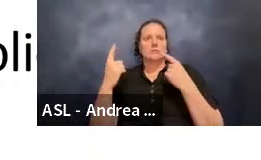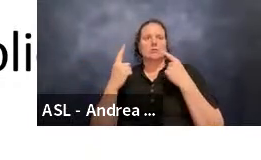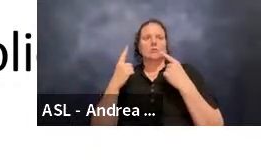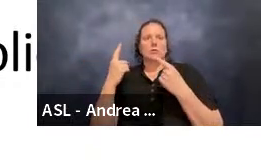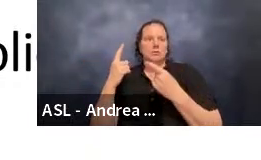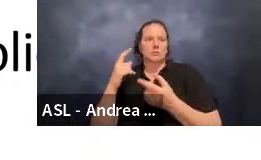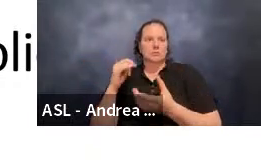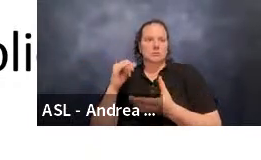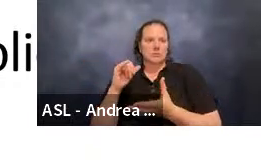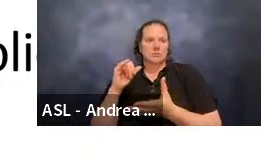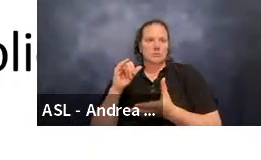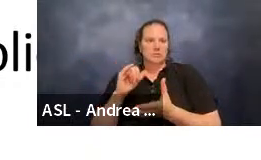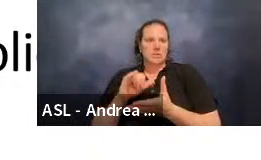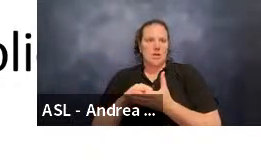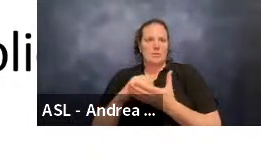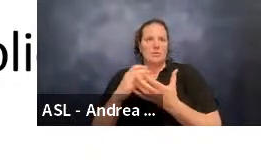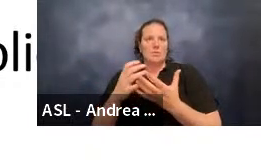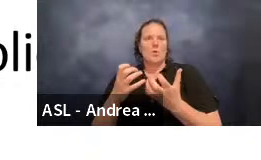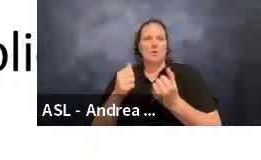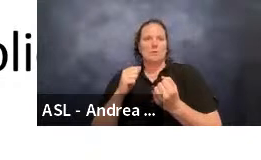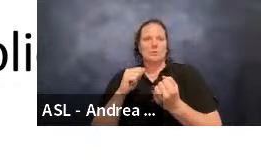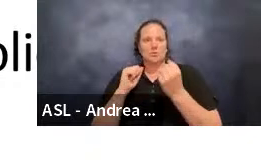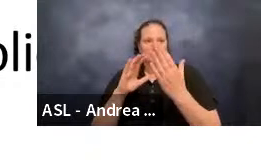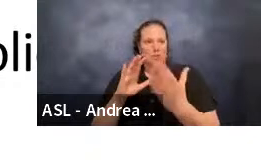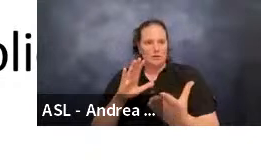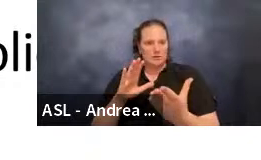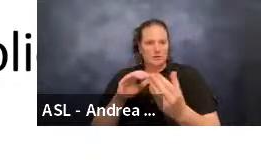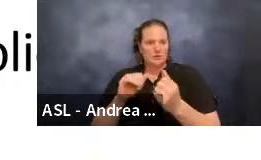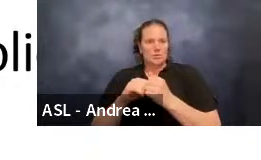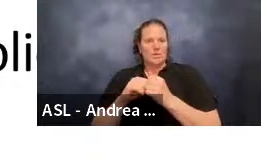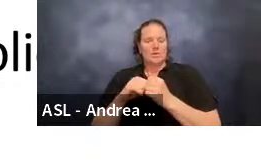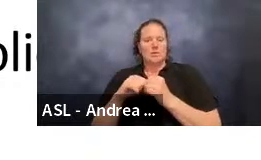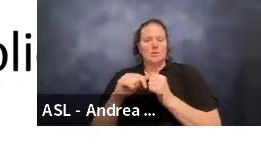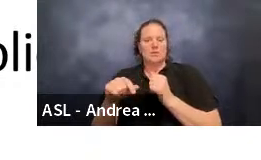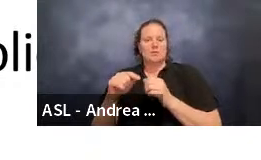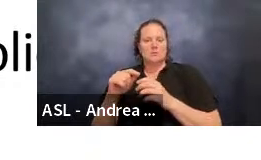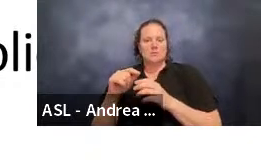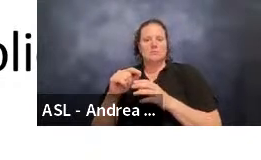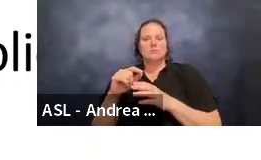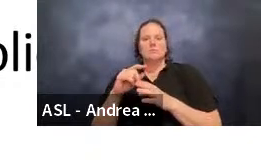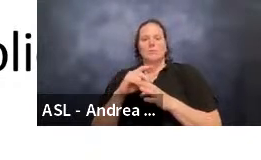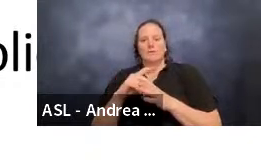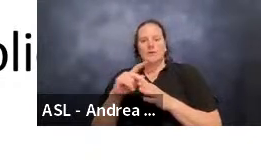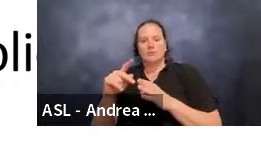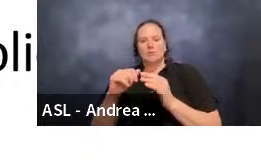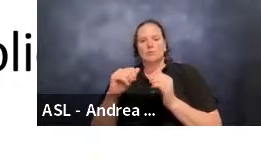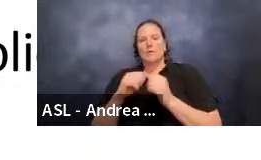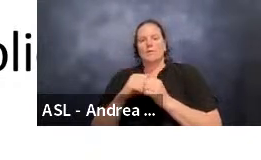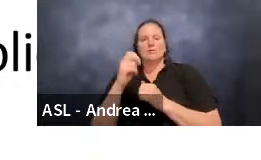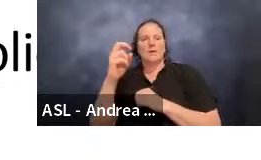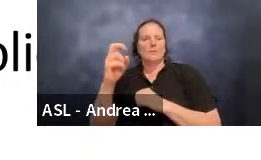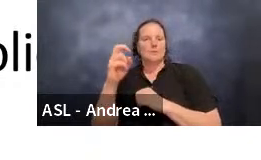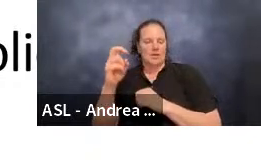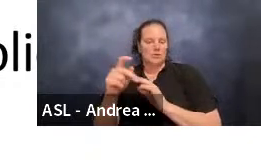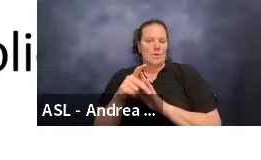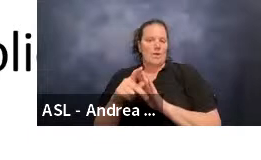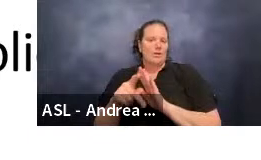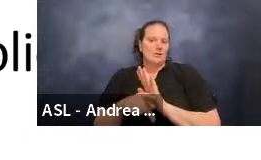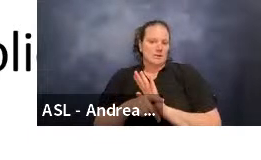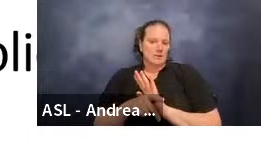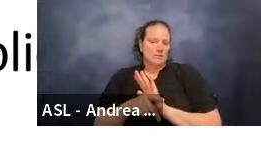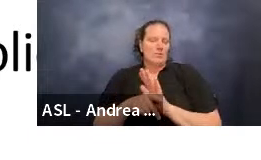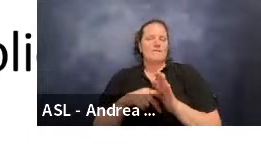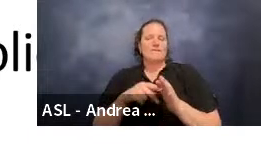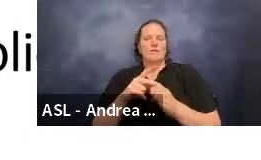that we're seeking to address as transportation professionals across the spectrum of transportation policy